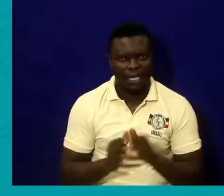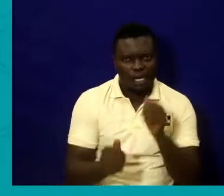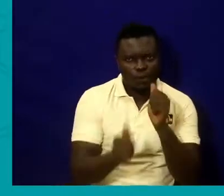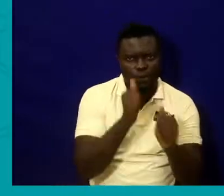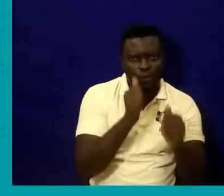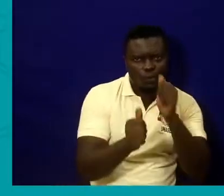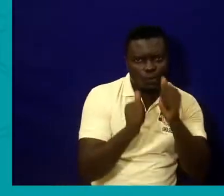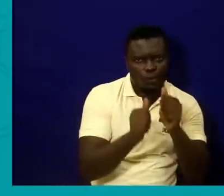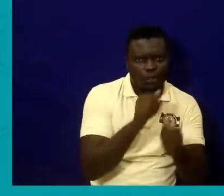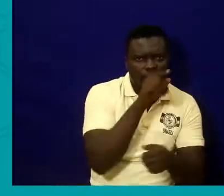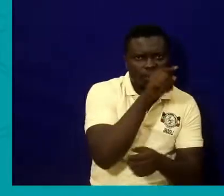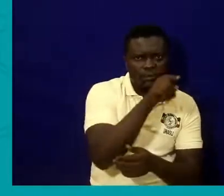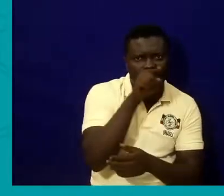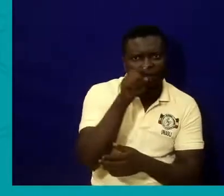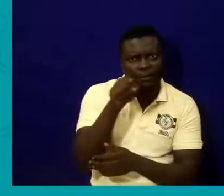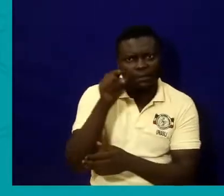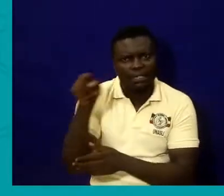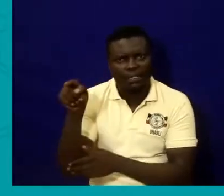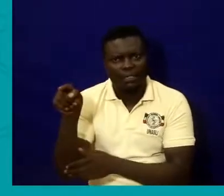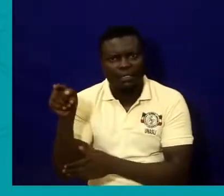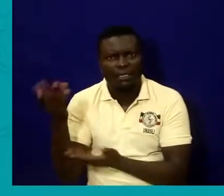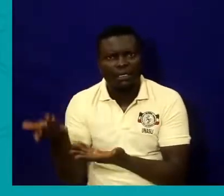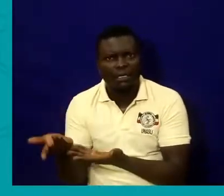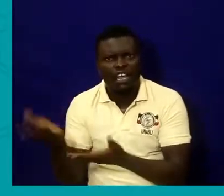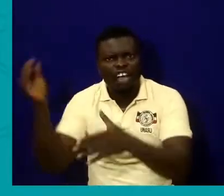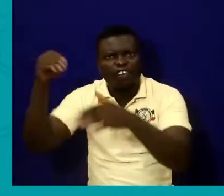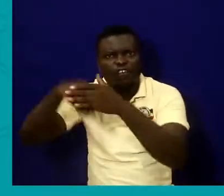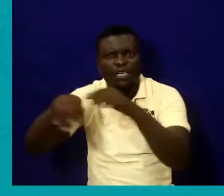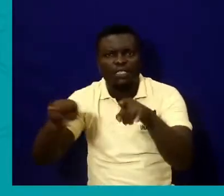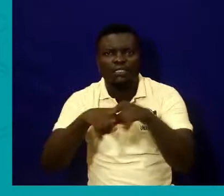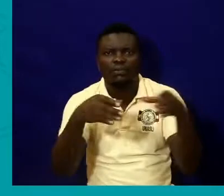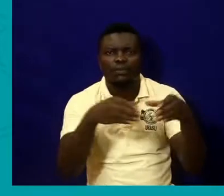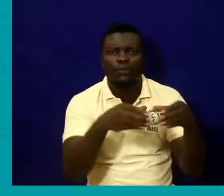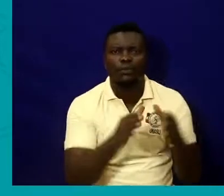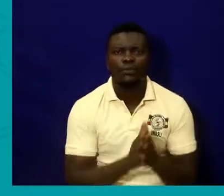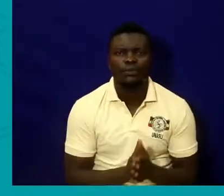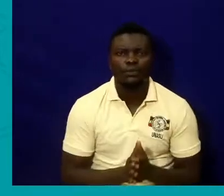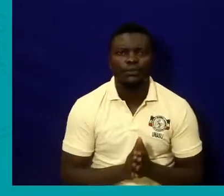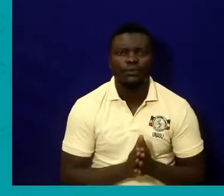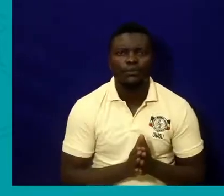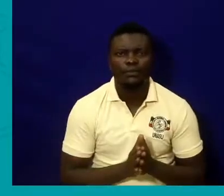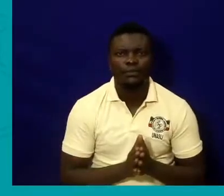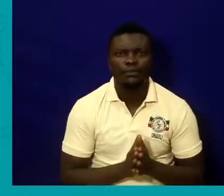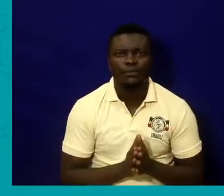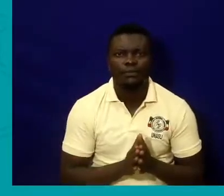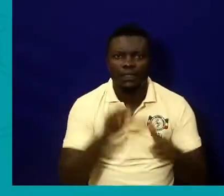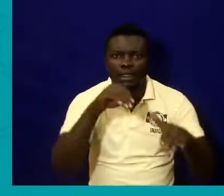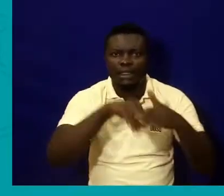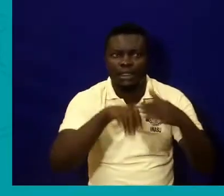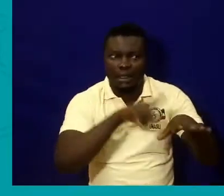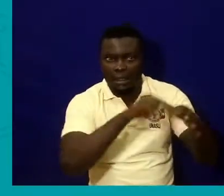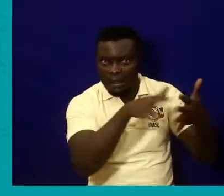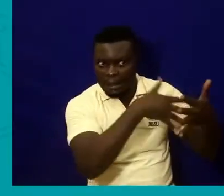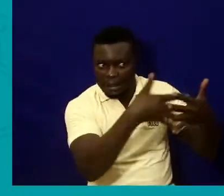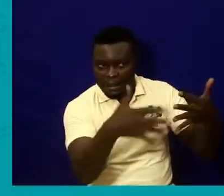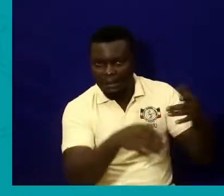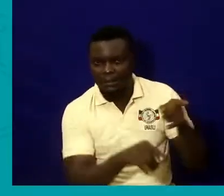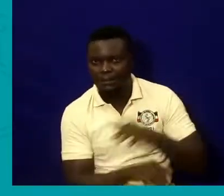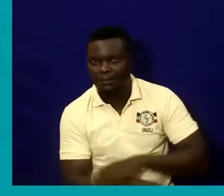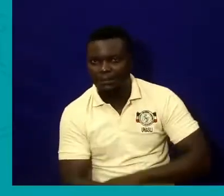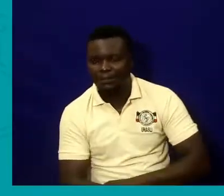which of those elements are found in the same group of the periodic table?